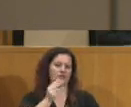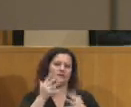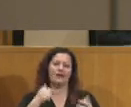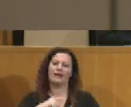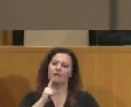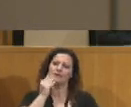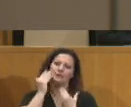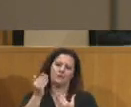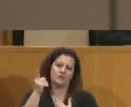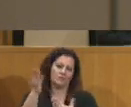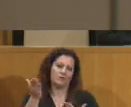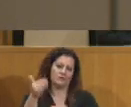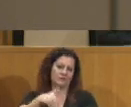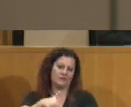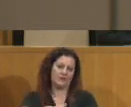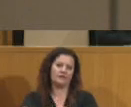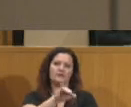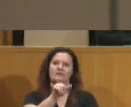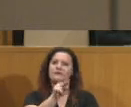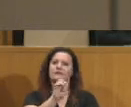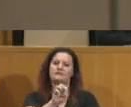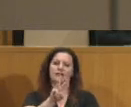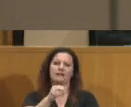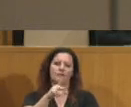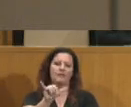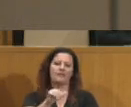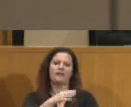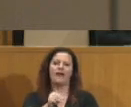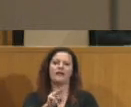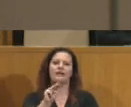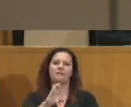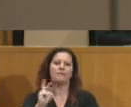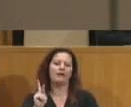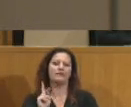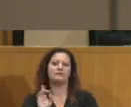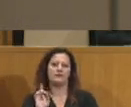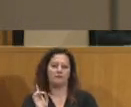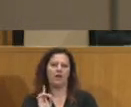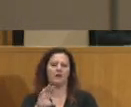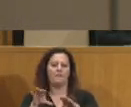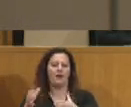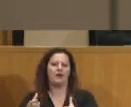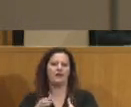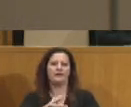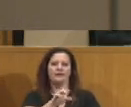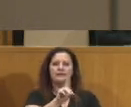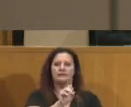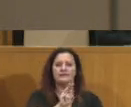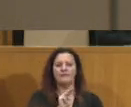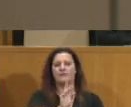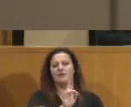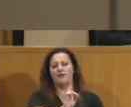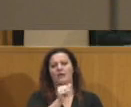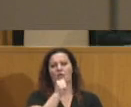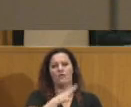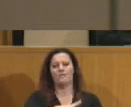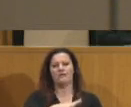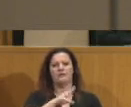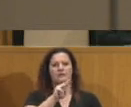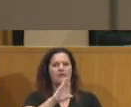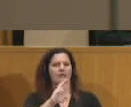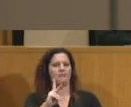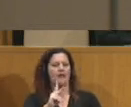opportunity possible. Thank you to my loving husband, Bernard. You've always been my #1 supporter in everything that I've done, and I